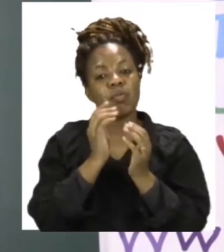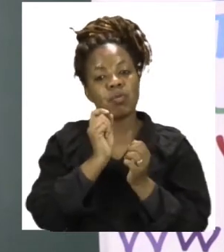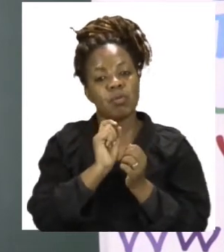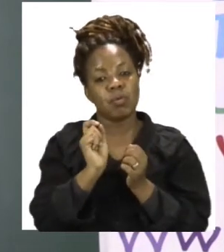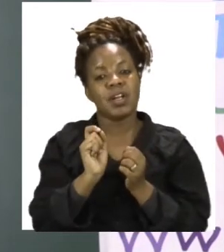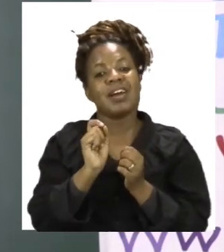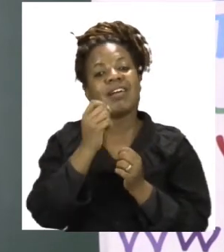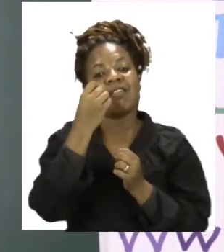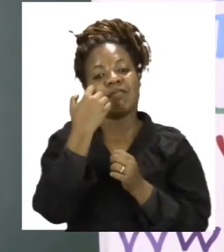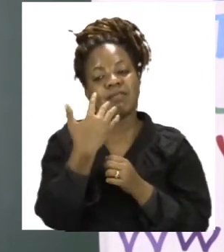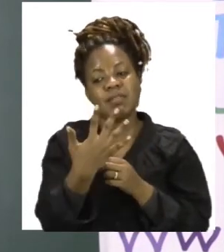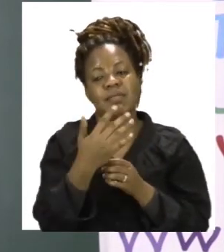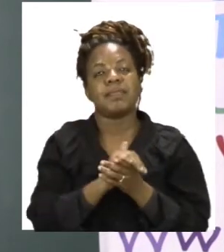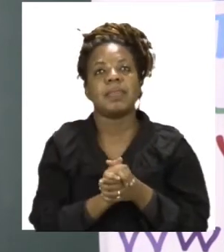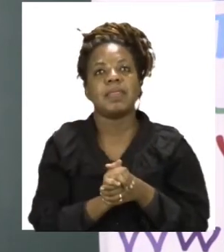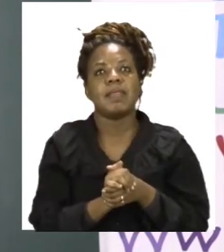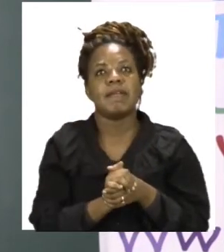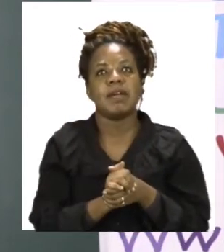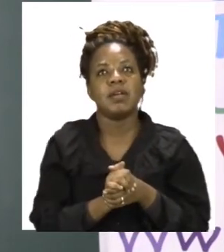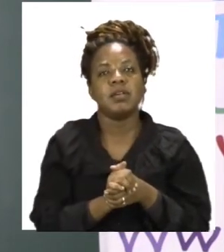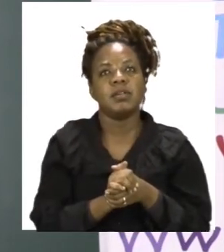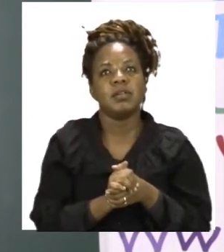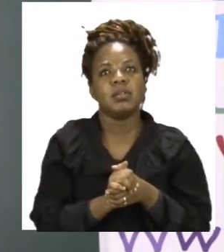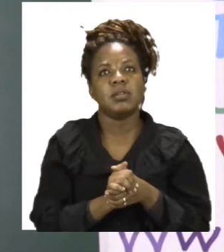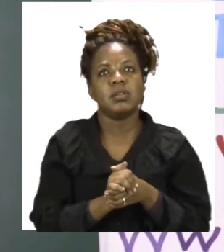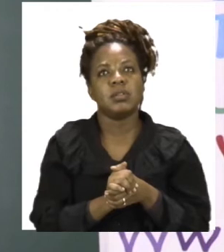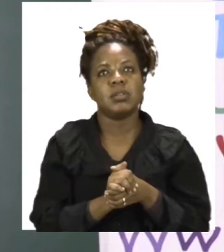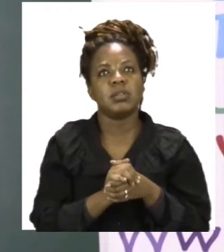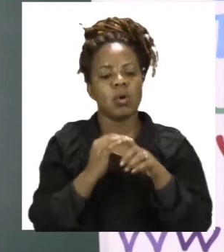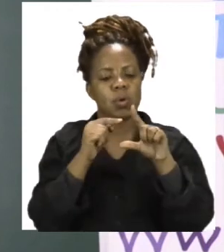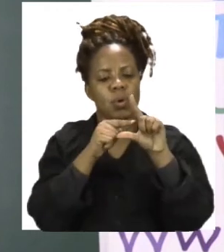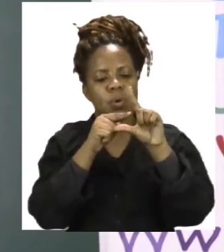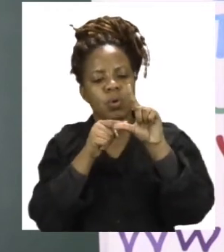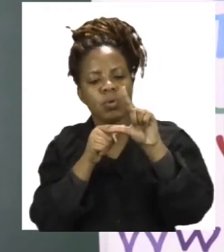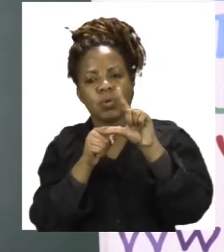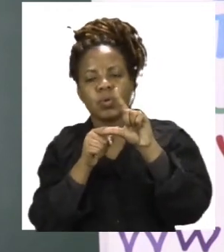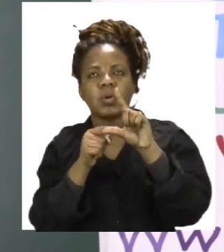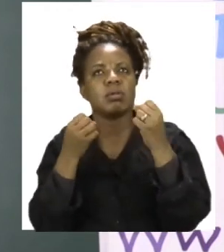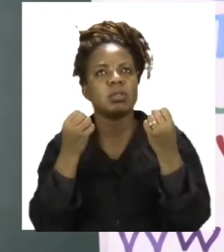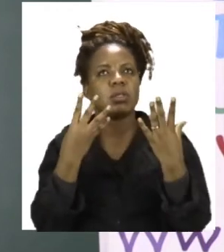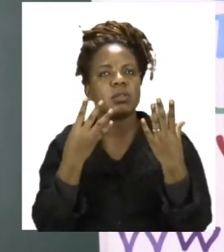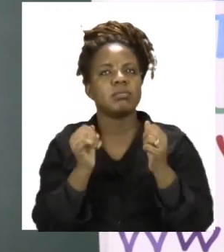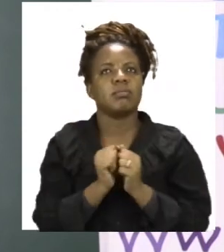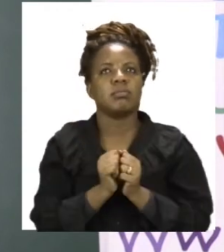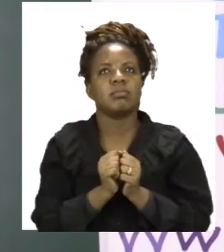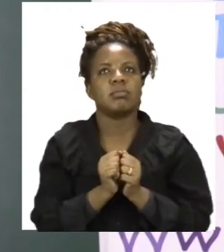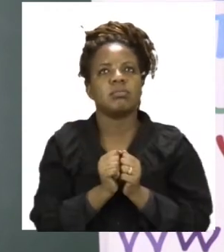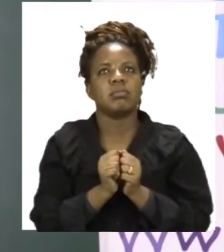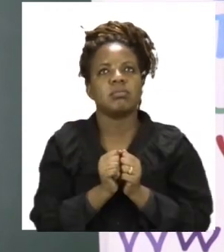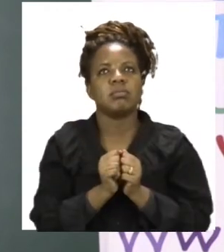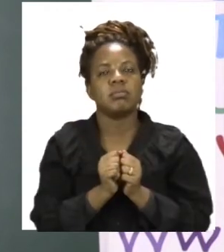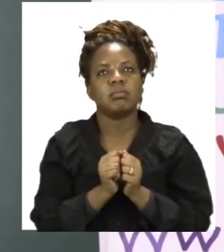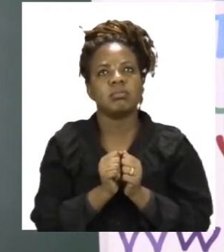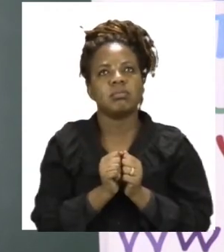they want us to do is to count the number of angles. We're going to count the number of angles together.